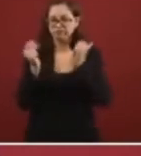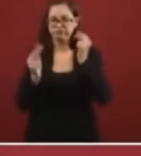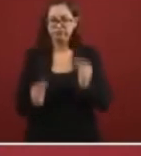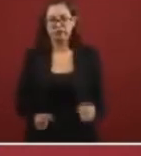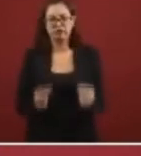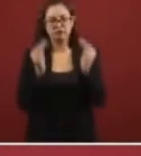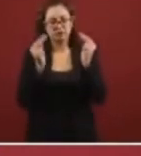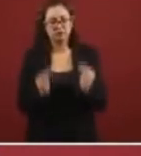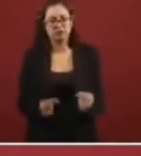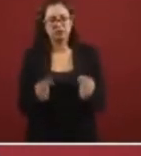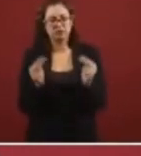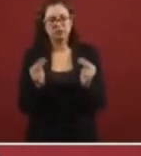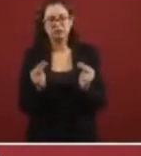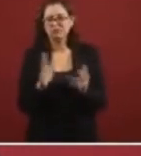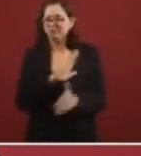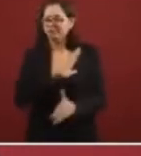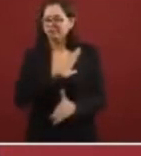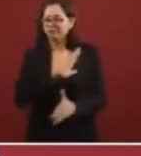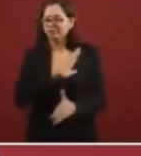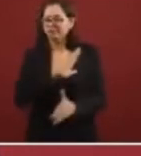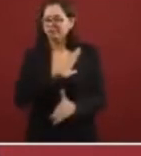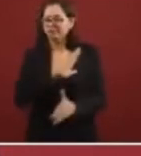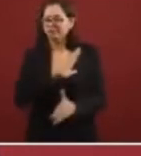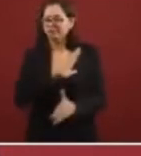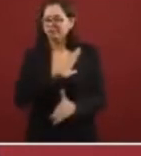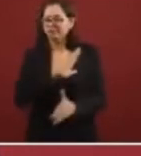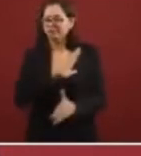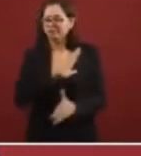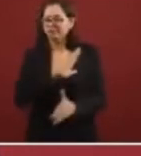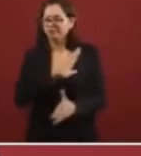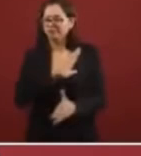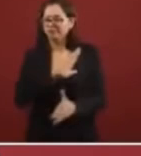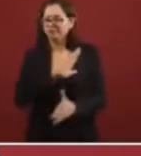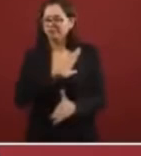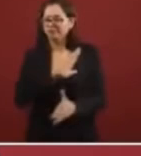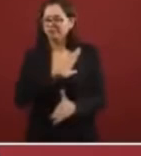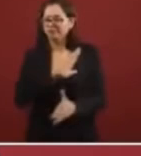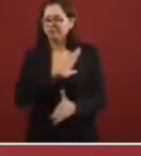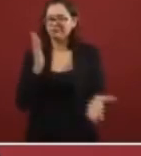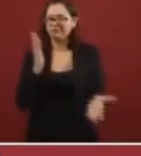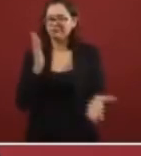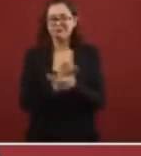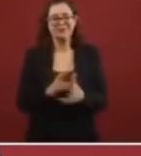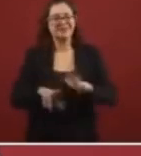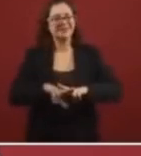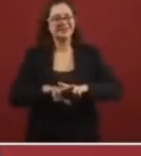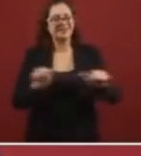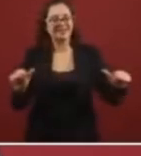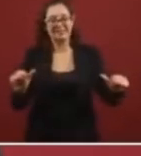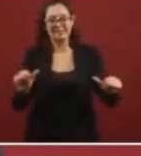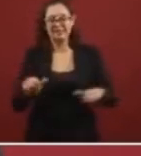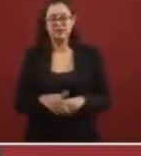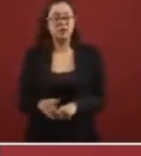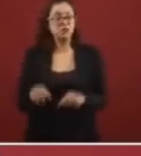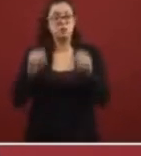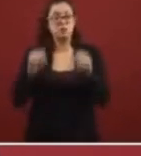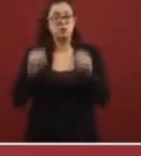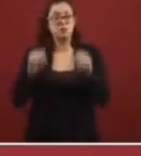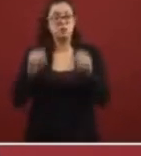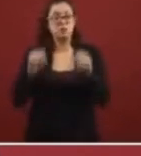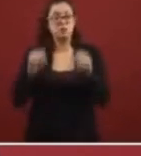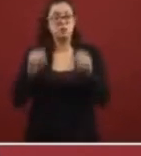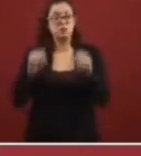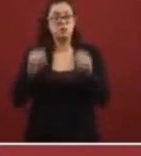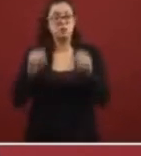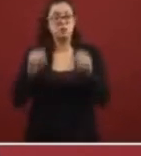con la hacienda pública. With the public hacienda. Sea quien sea.